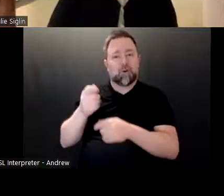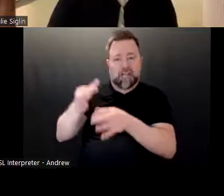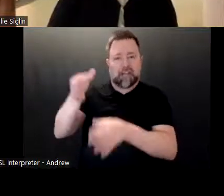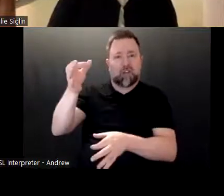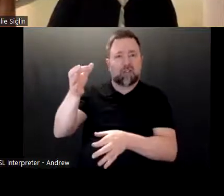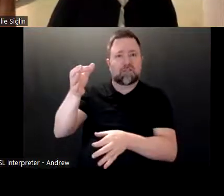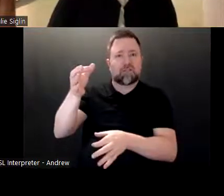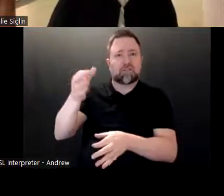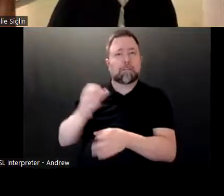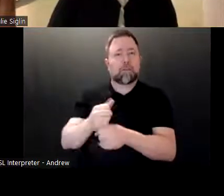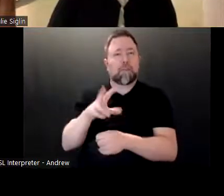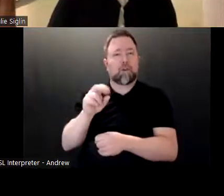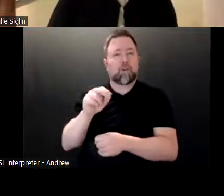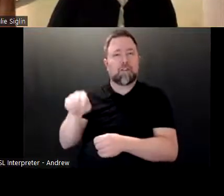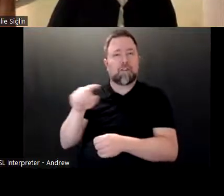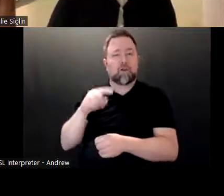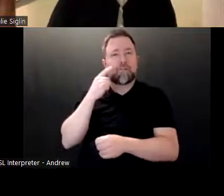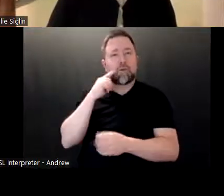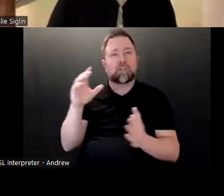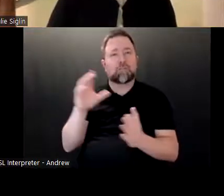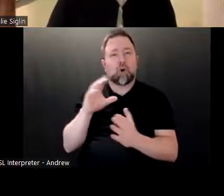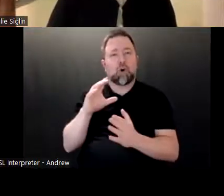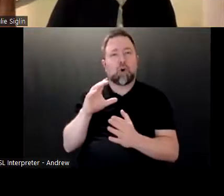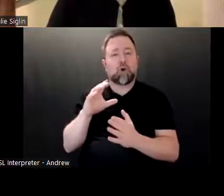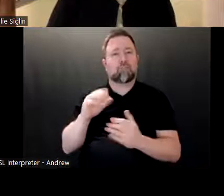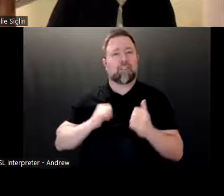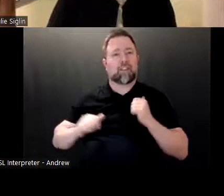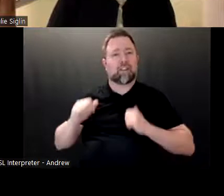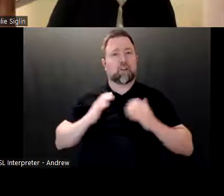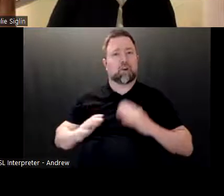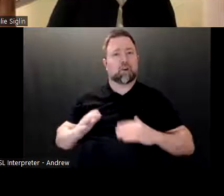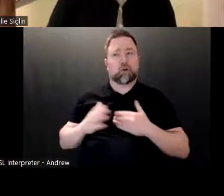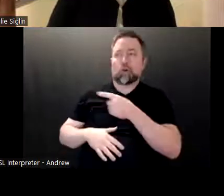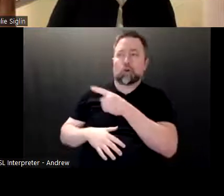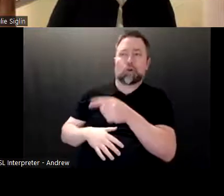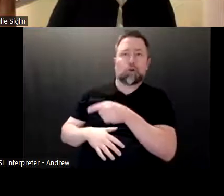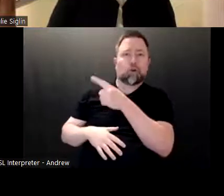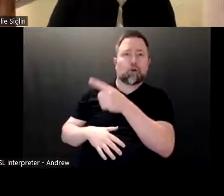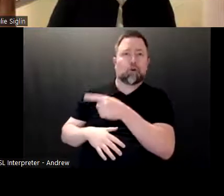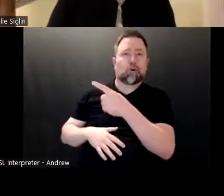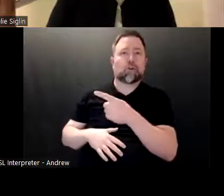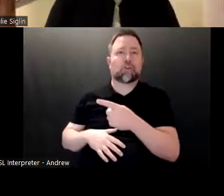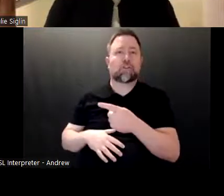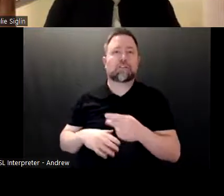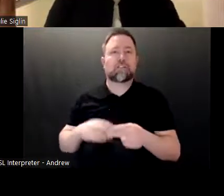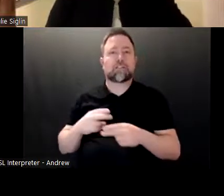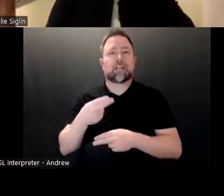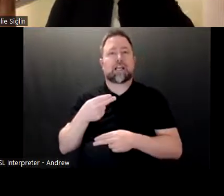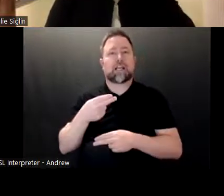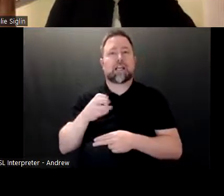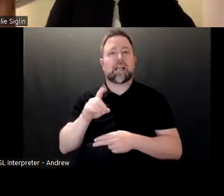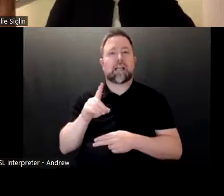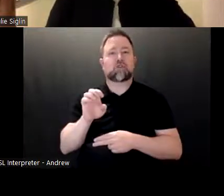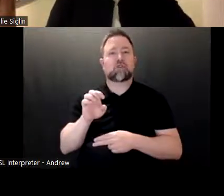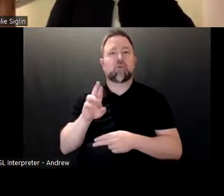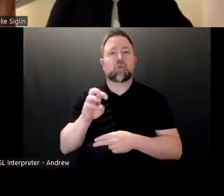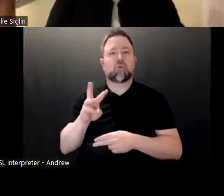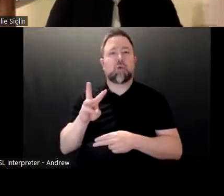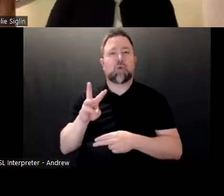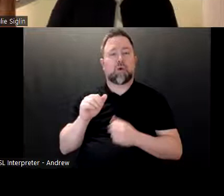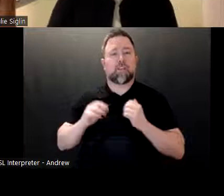progressive Hessian Hills school, another progressive school. And then the hammer handle chair, with the chair